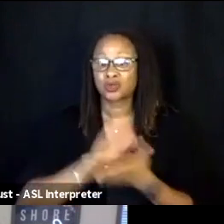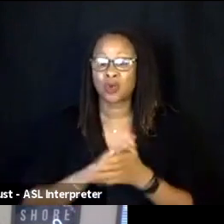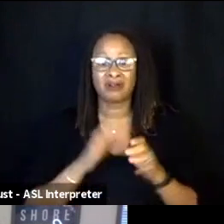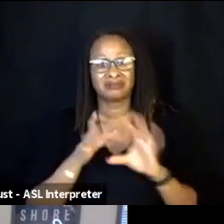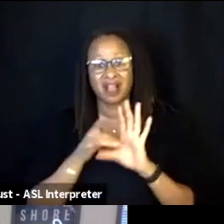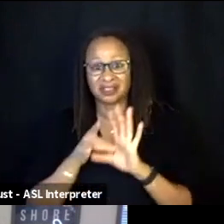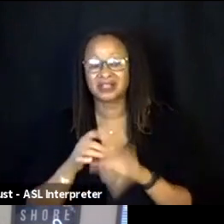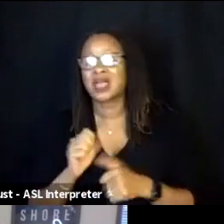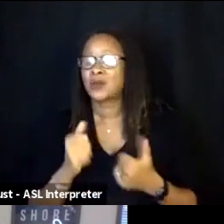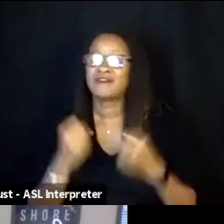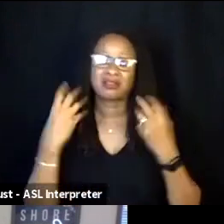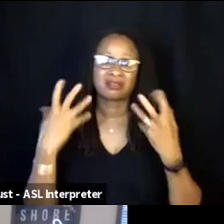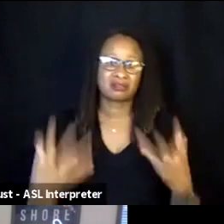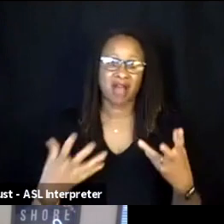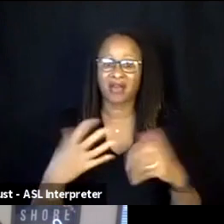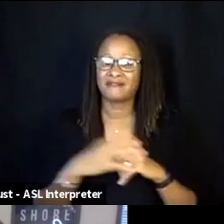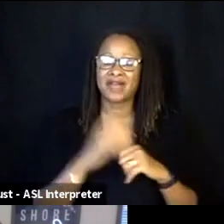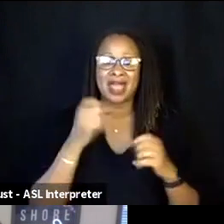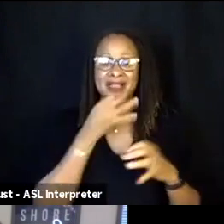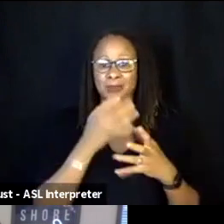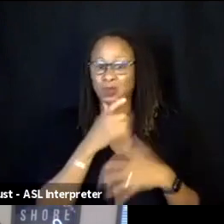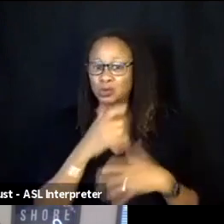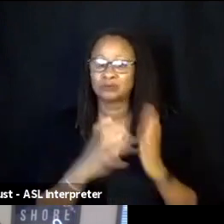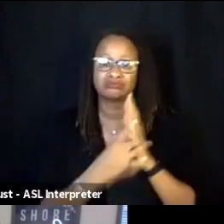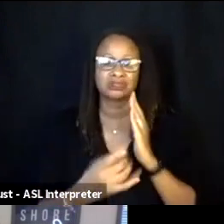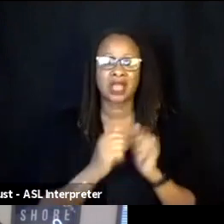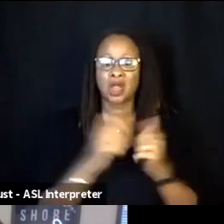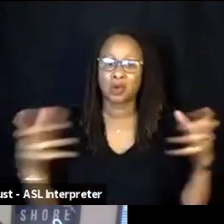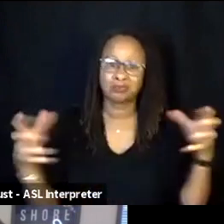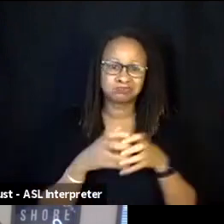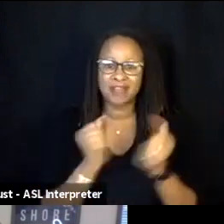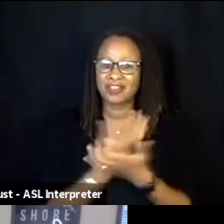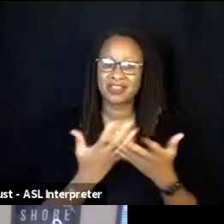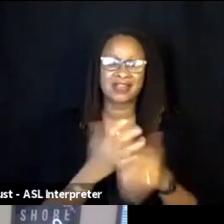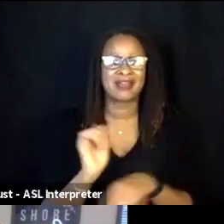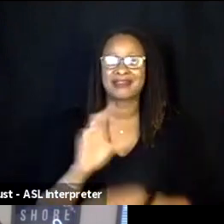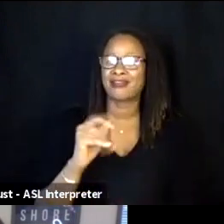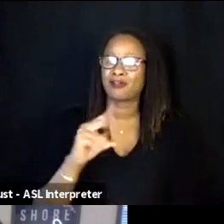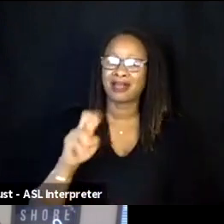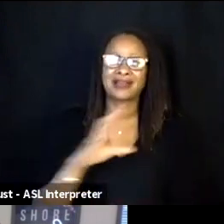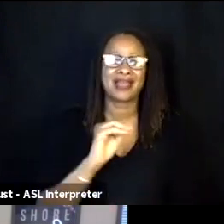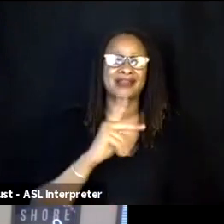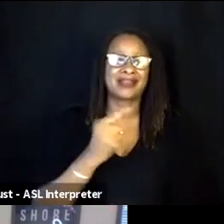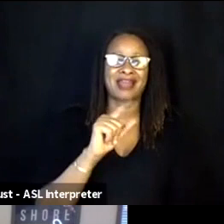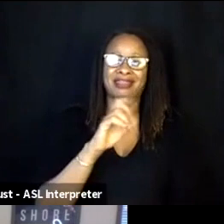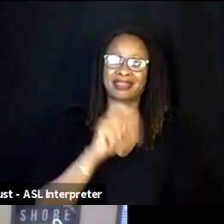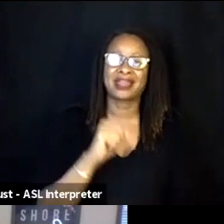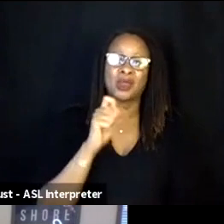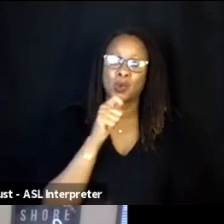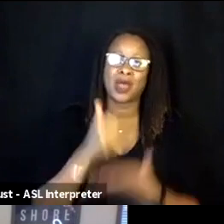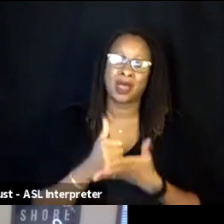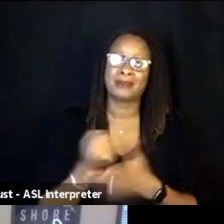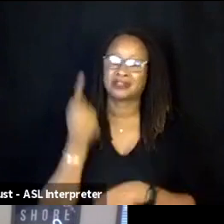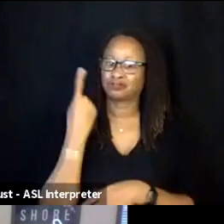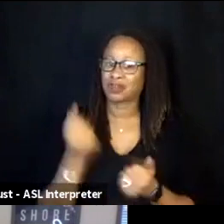chorus of experts like Caroline and Kathleen that get to weave it all together for us and really make sense of it. And so my intention with this